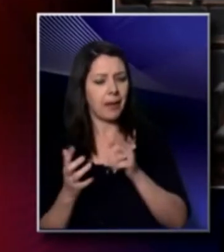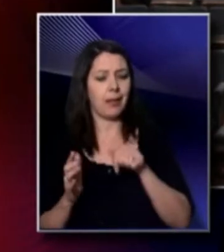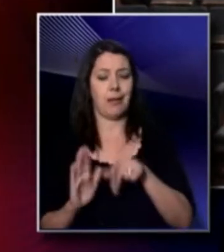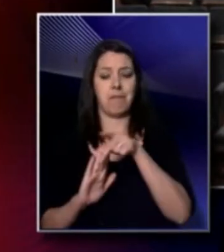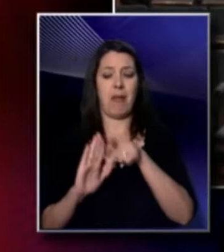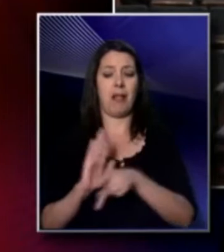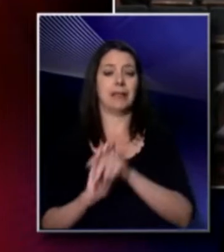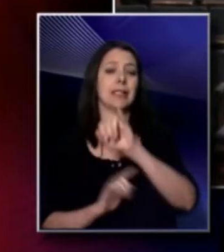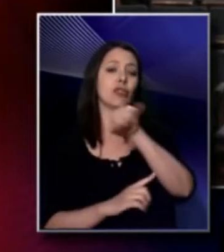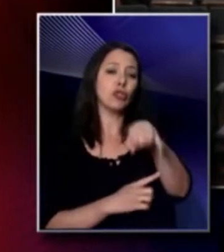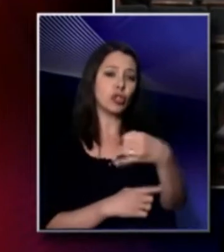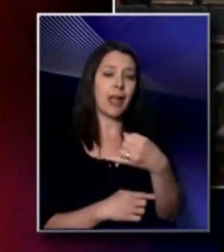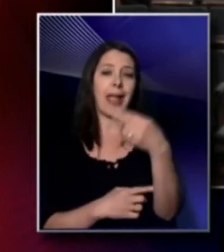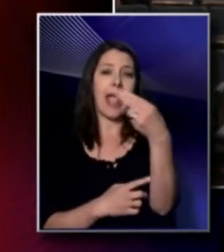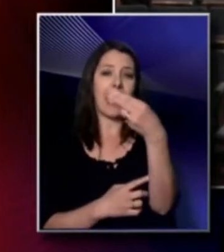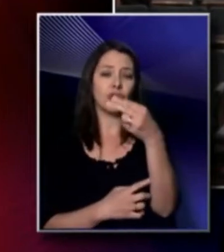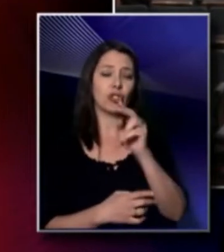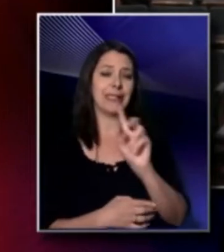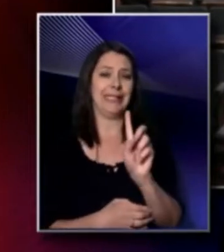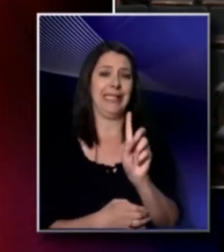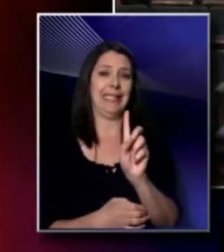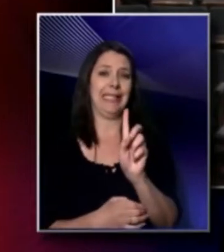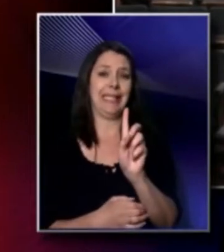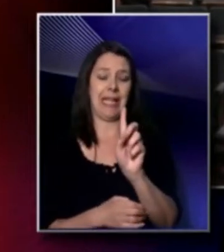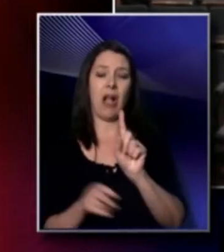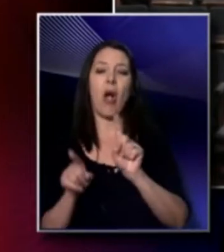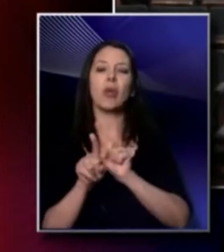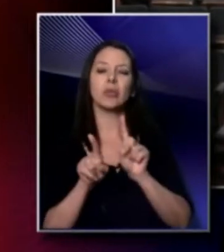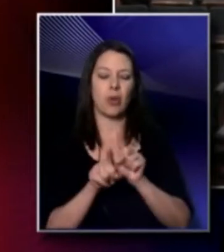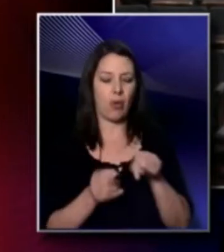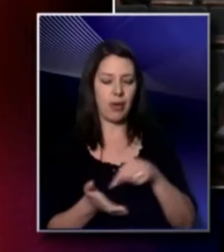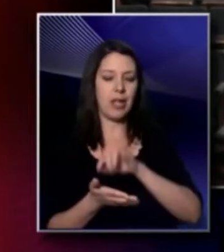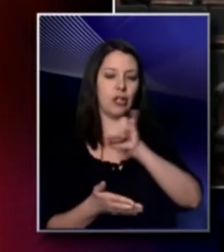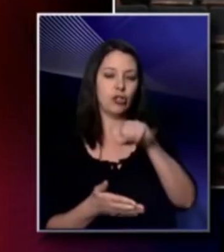policy JHD. It's also numbered